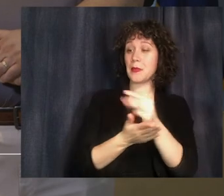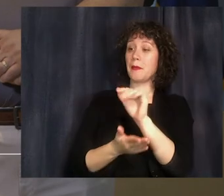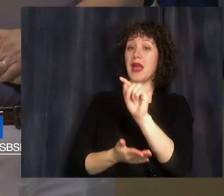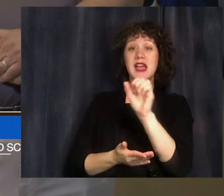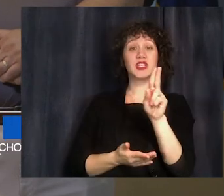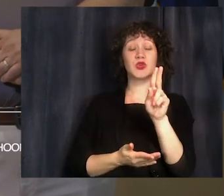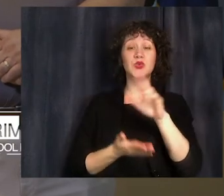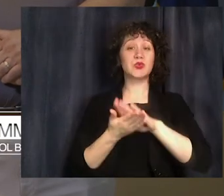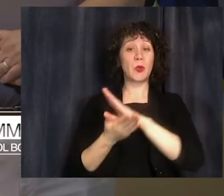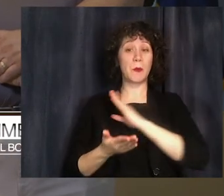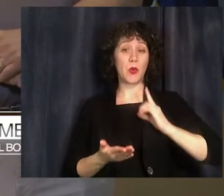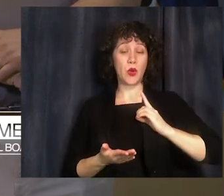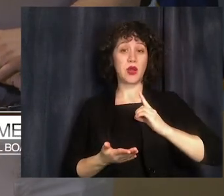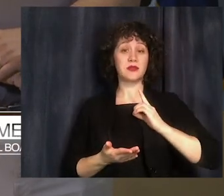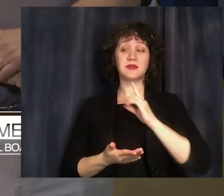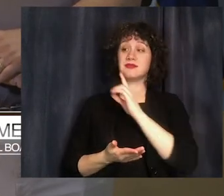School Board Member Kelsey Trimmer,